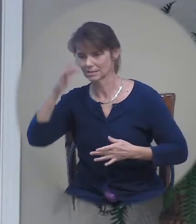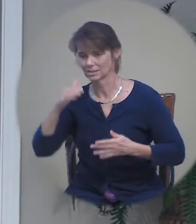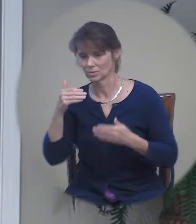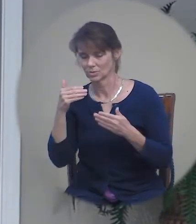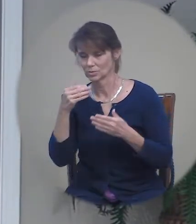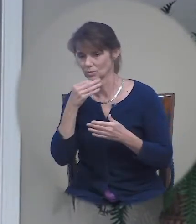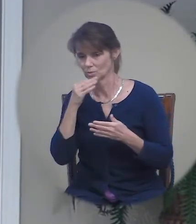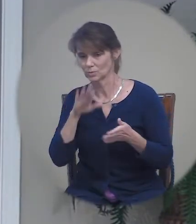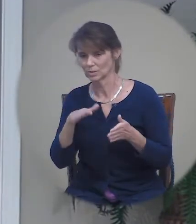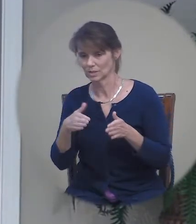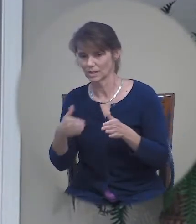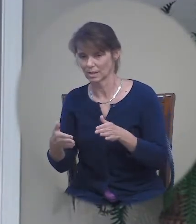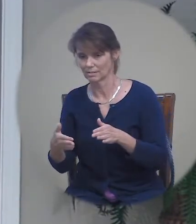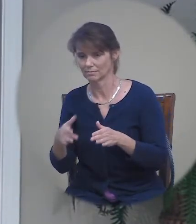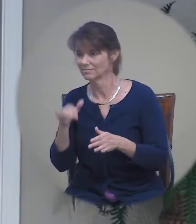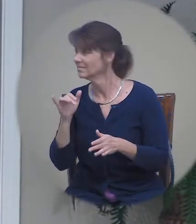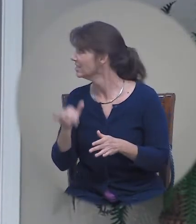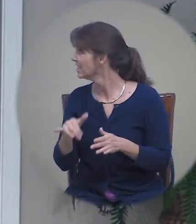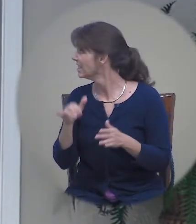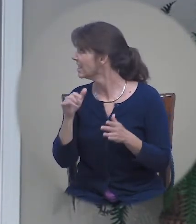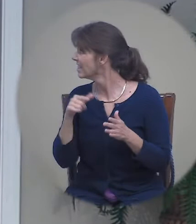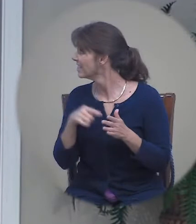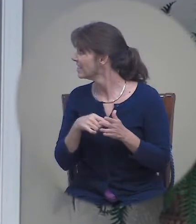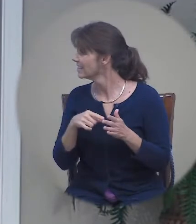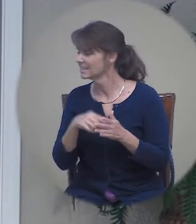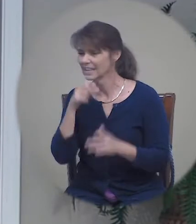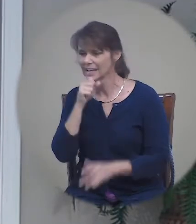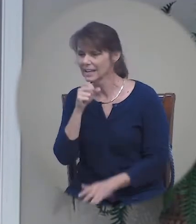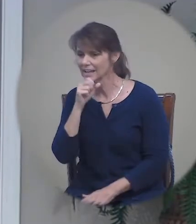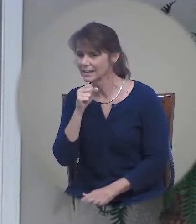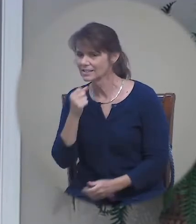idea how old Hezekiah is now when this happens?